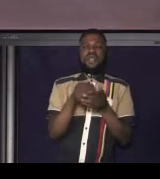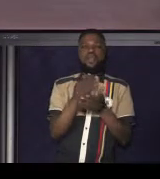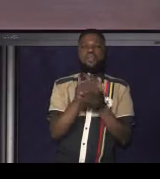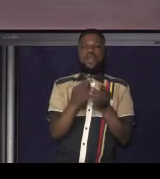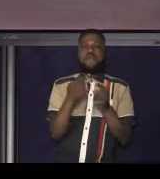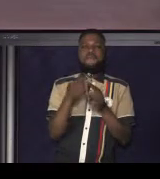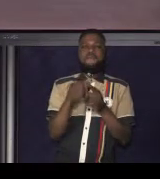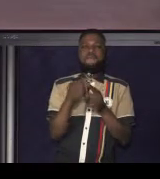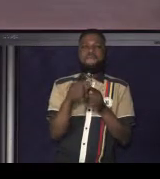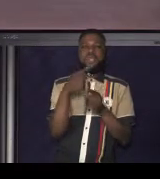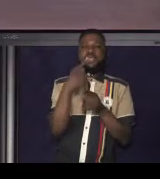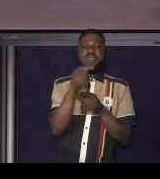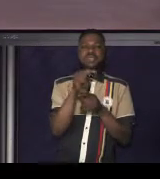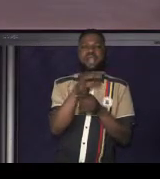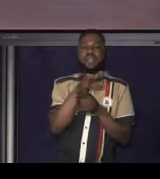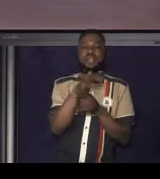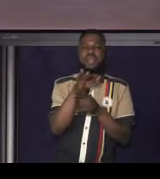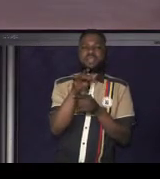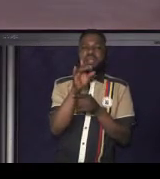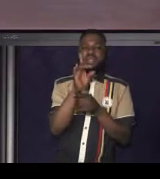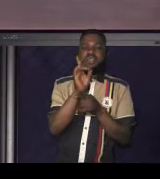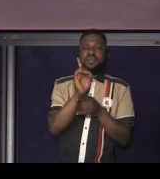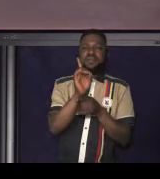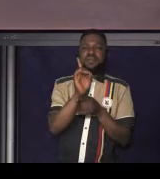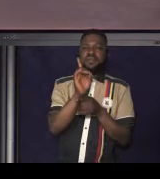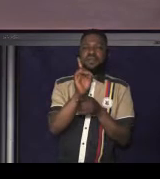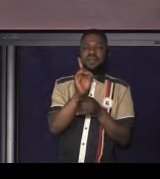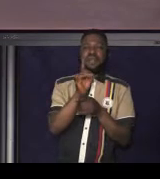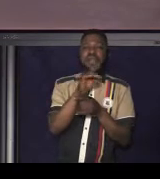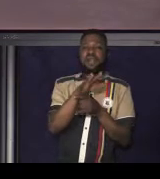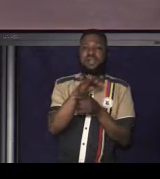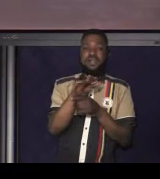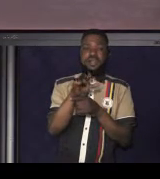In some words, the letter D,